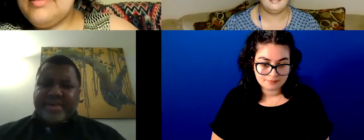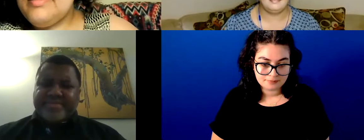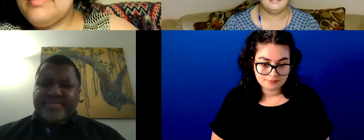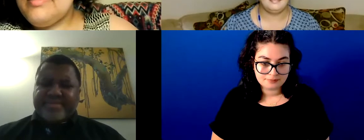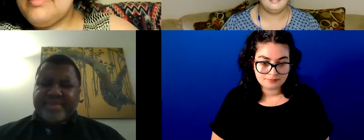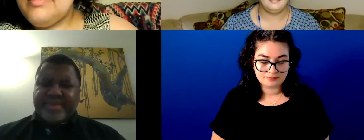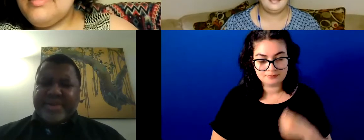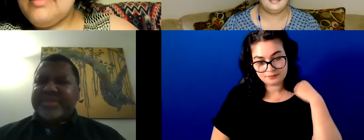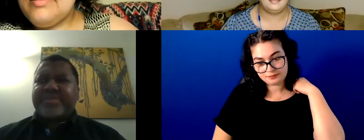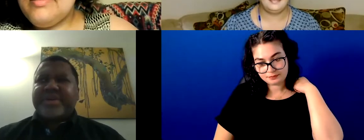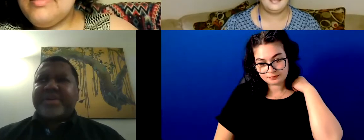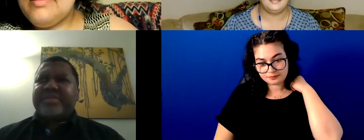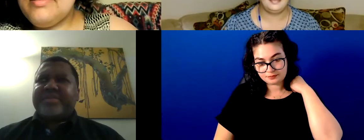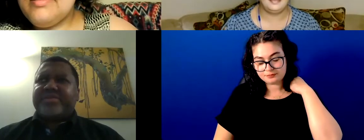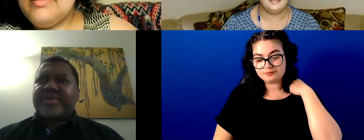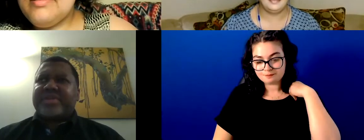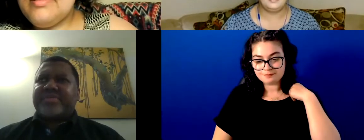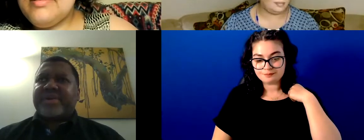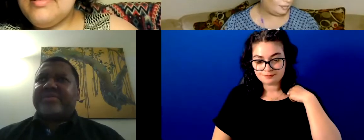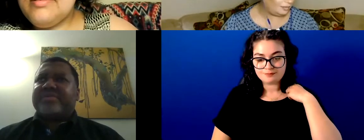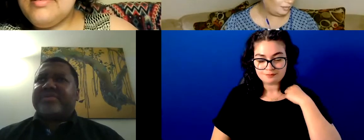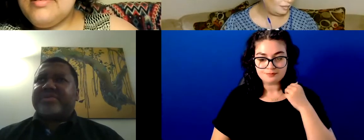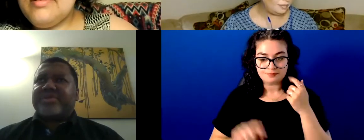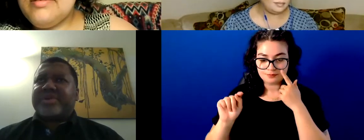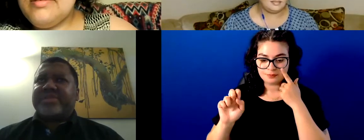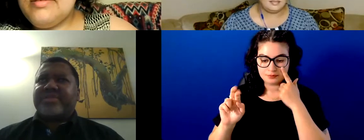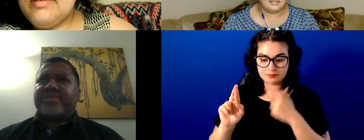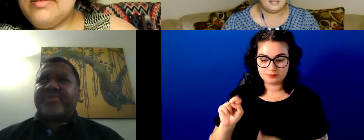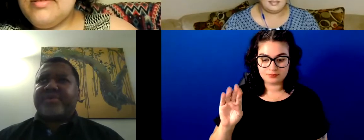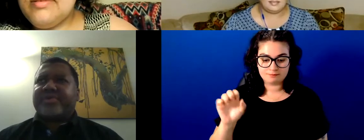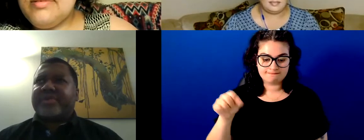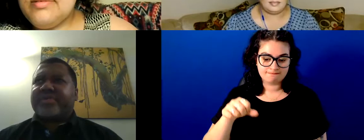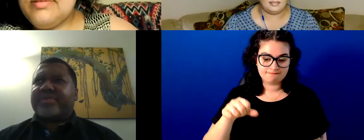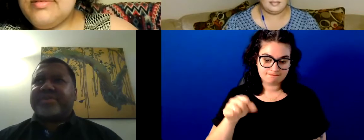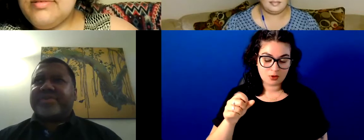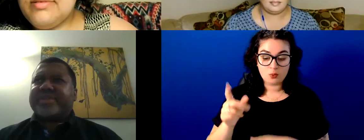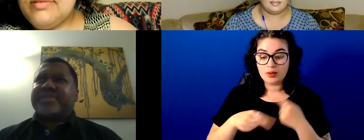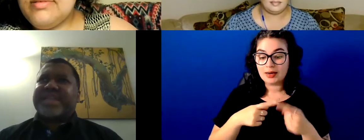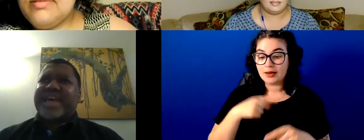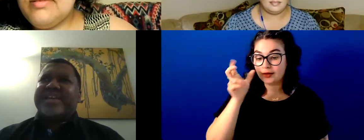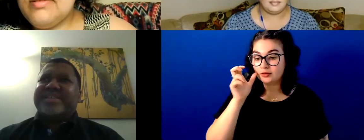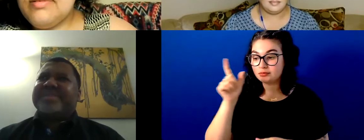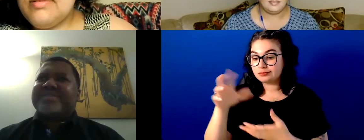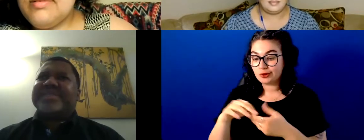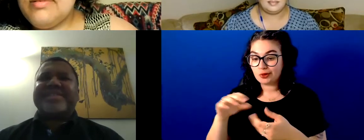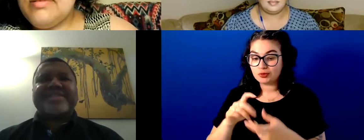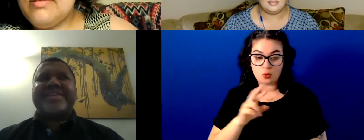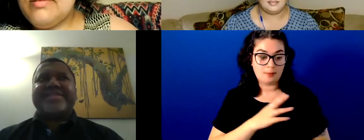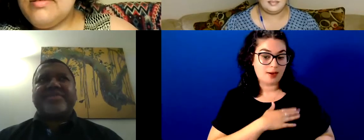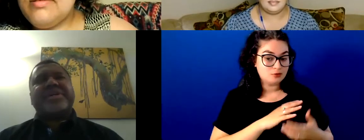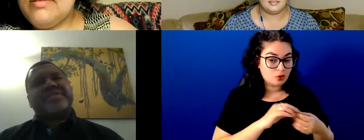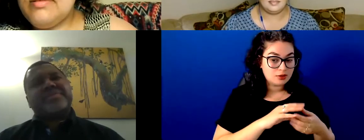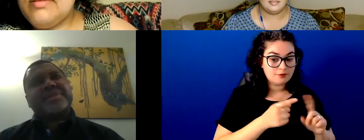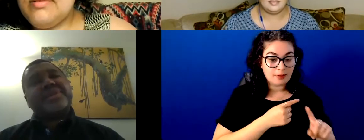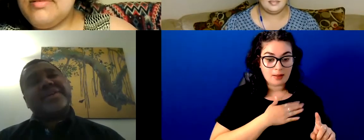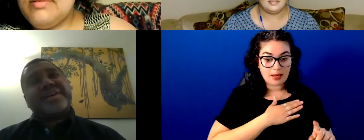Yeah. Every time I hear these stories and my own stories from both personal and professional, I just, sometimes well,